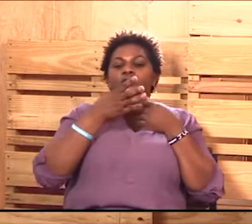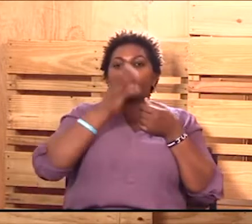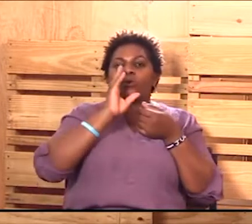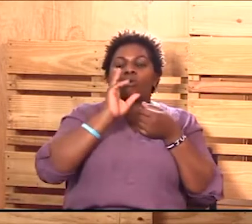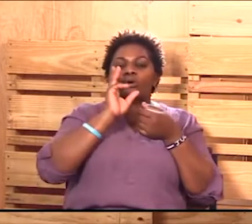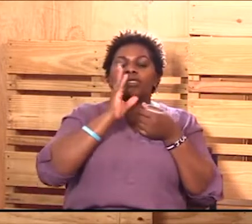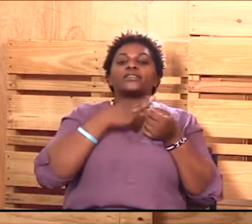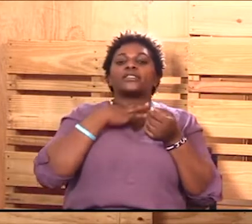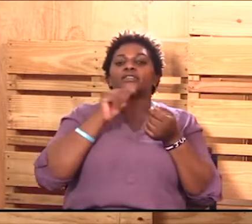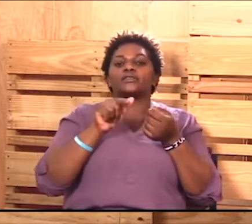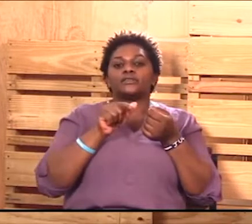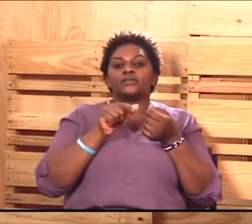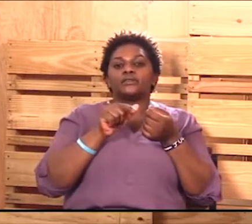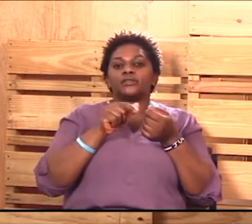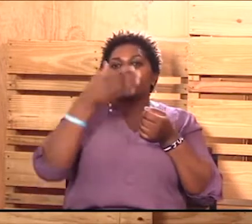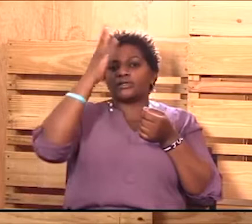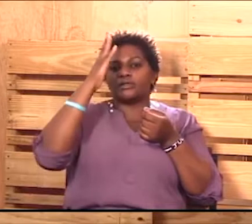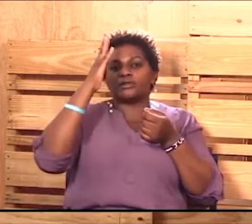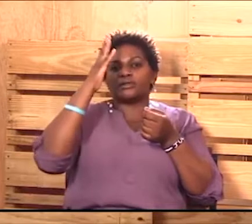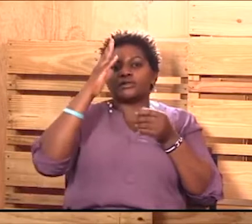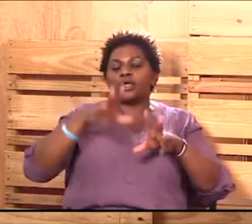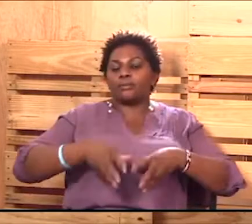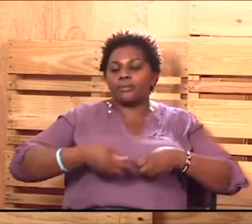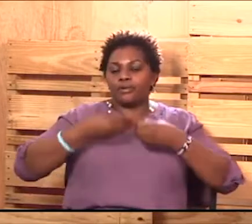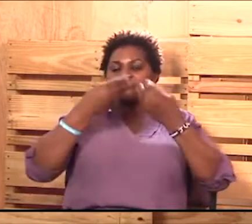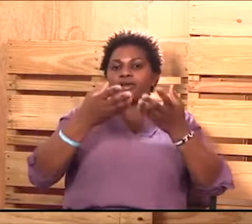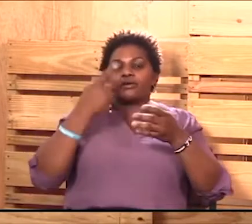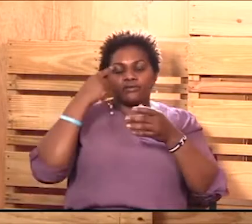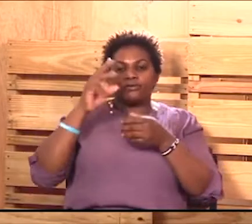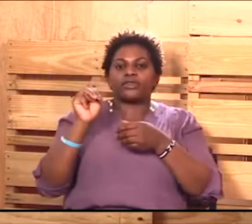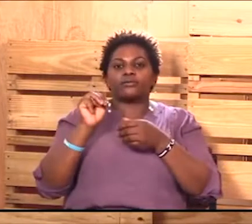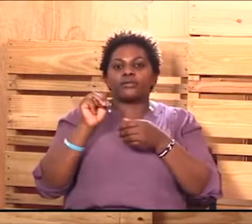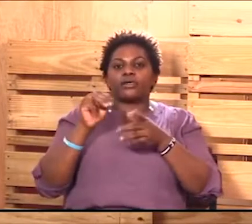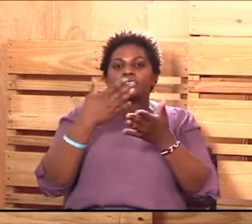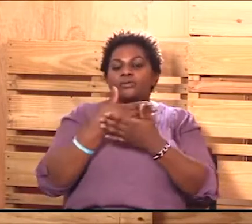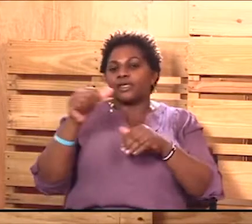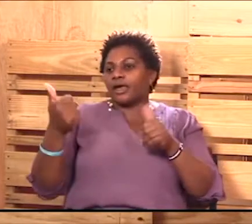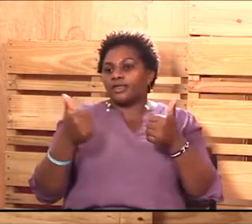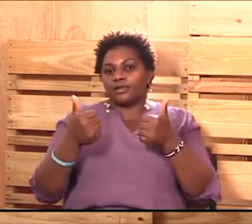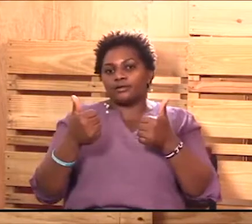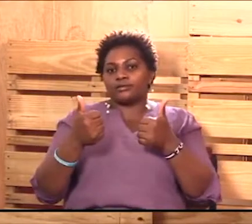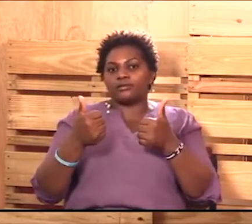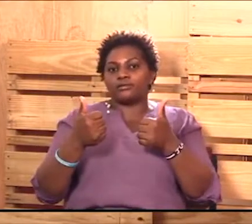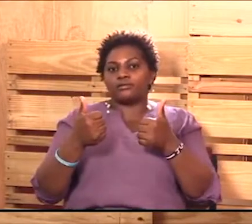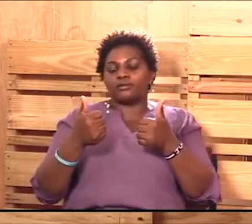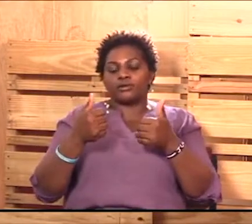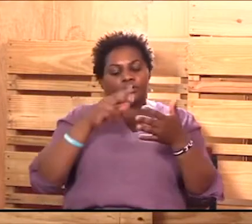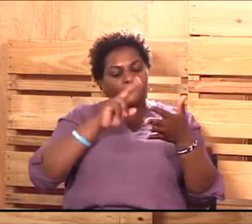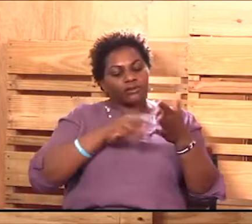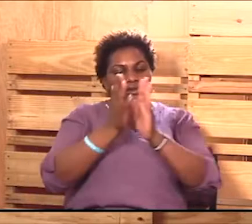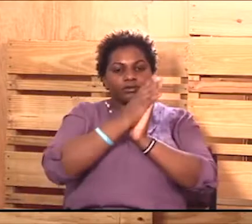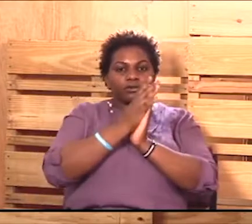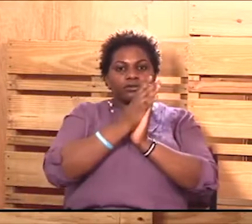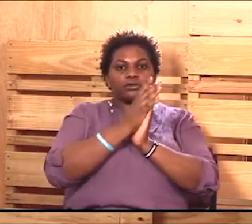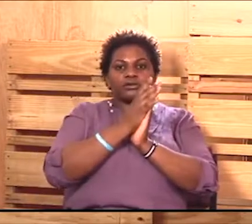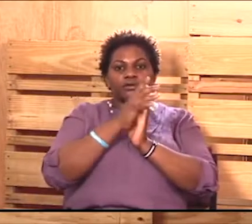water is a need. And God provided for them. Even something else that we've not gone through in this story.